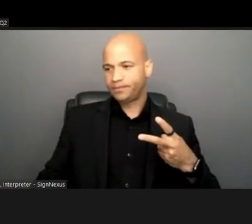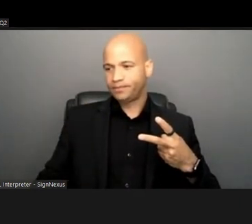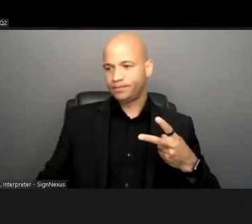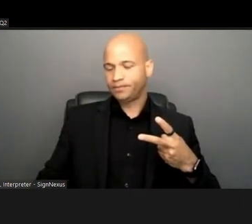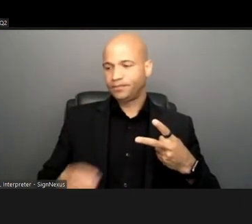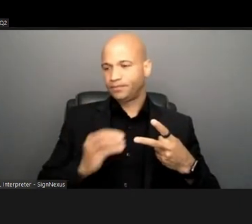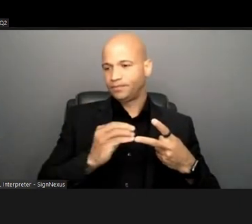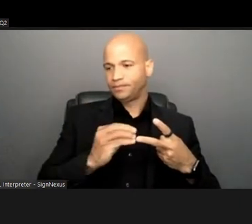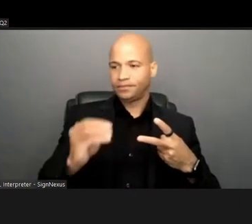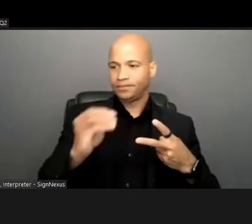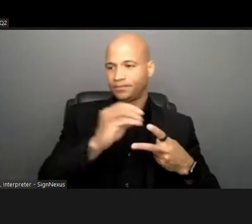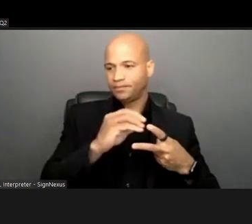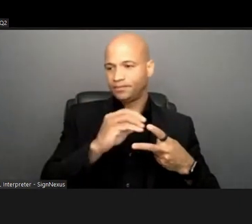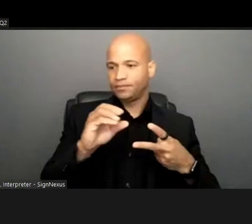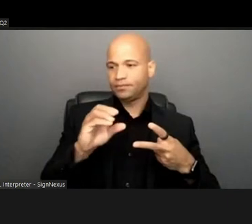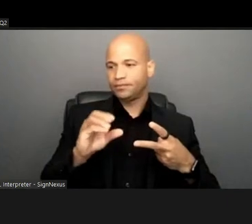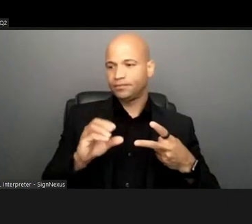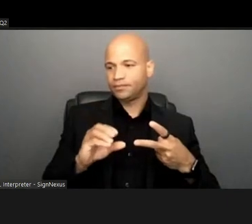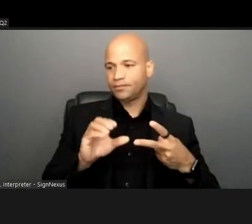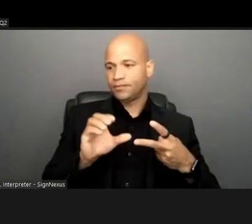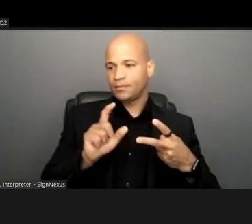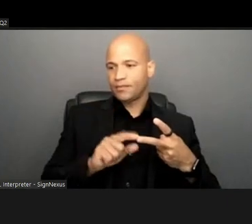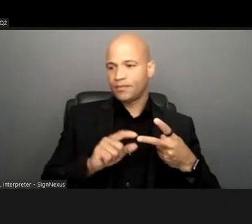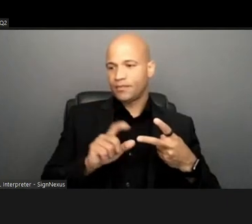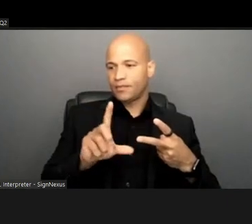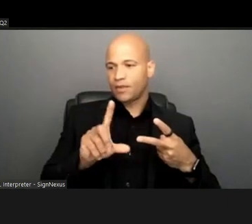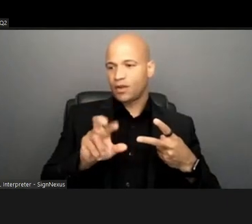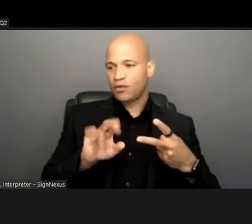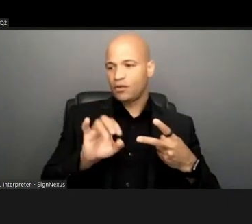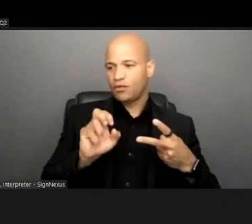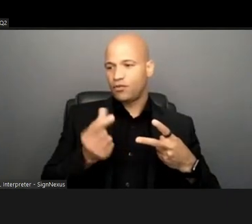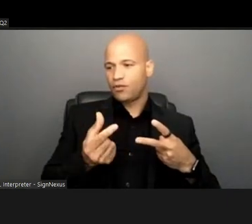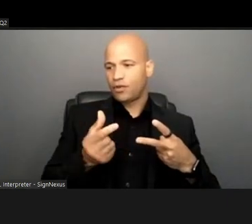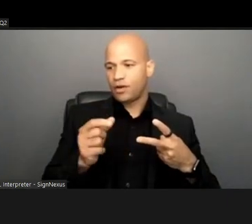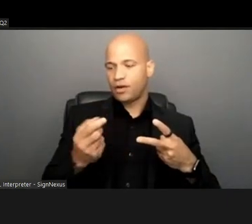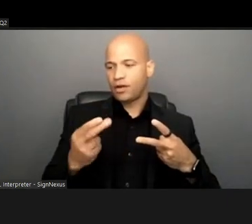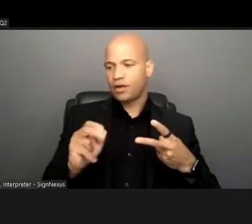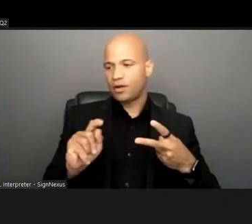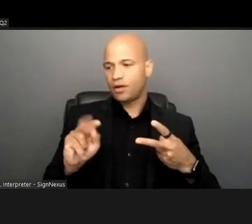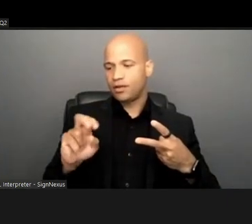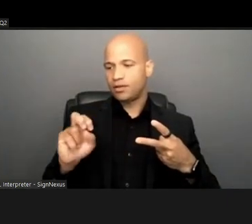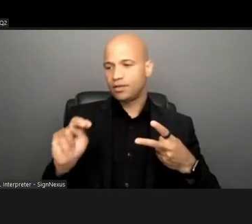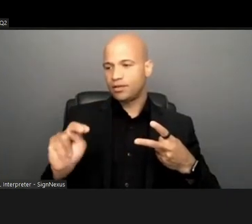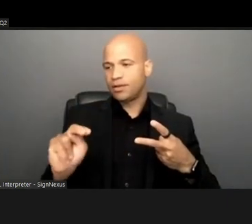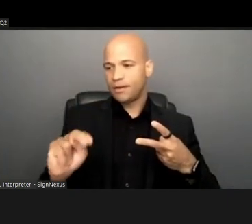our next speaker is Donovan hunt followed by Craig Hudson